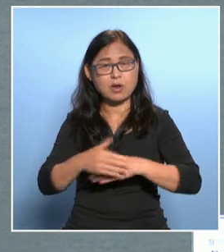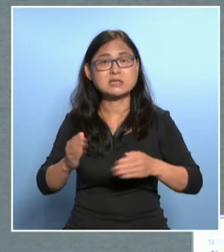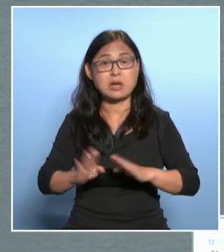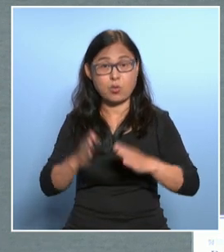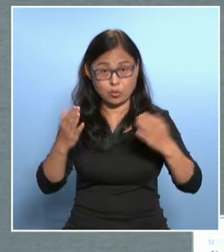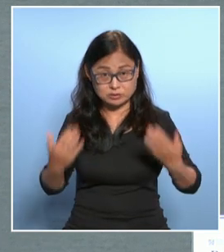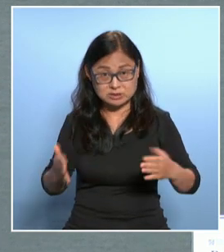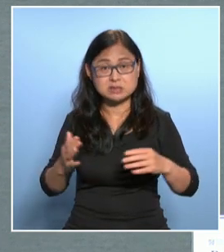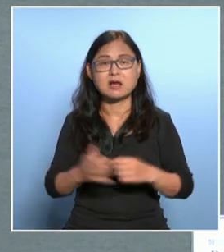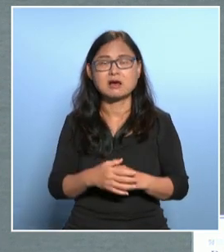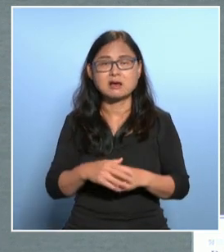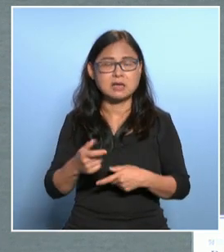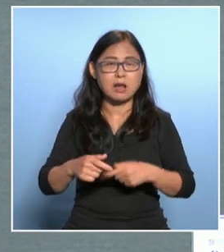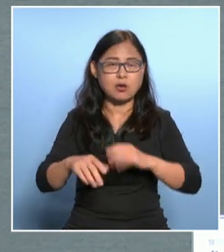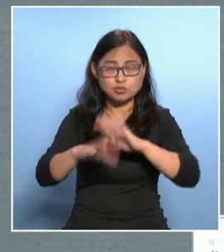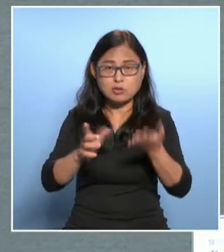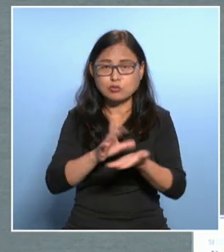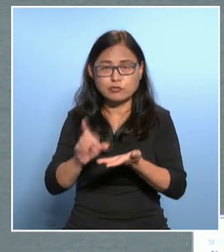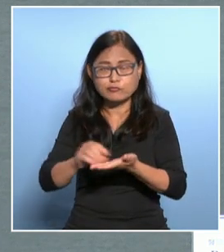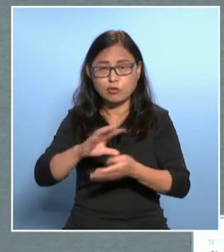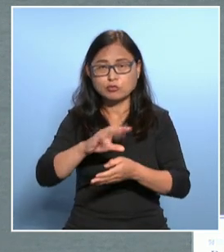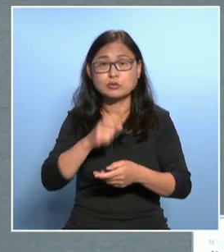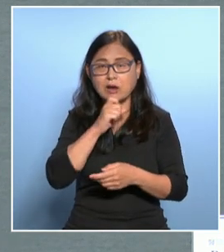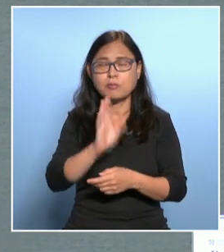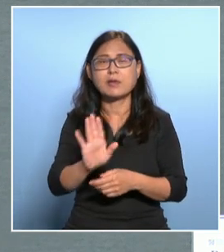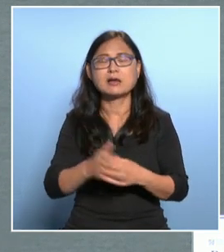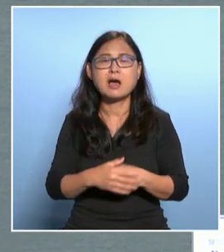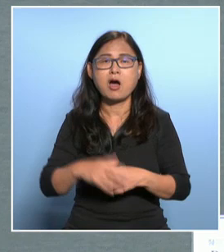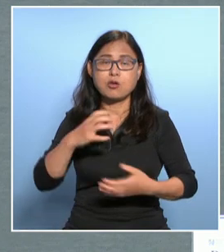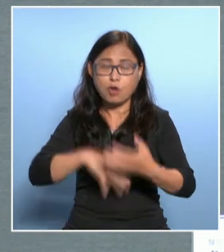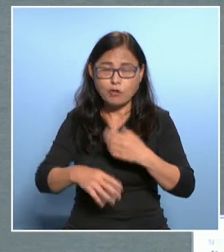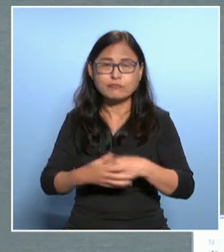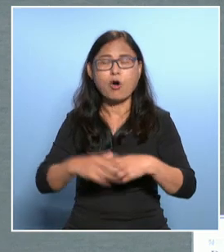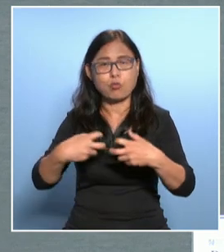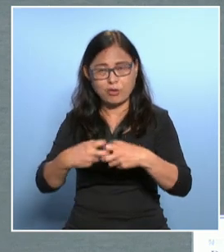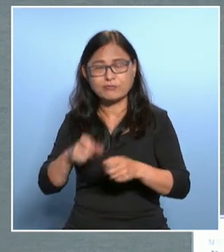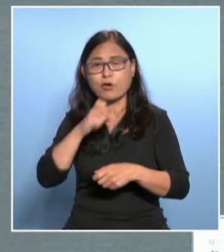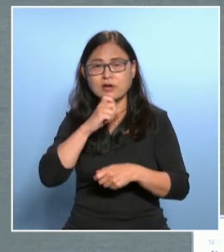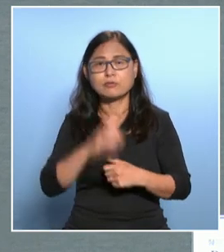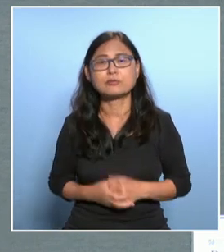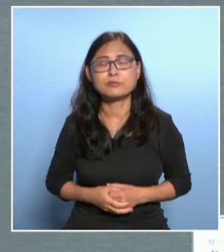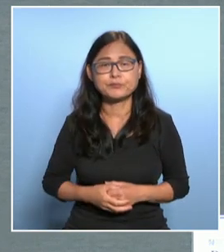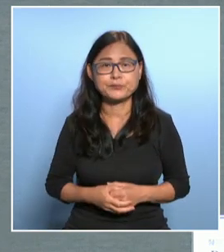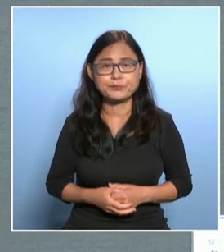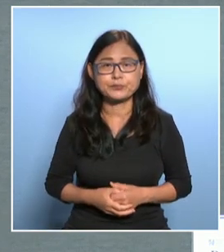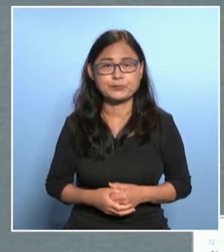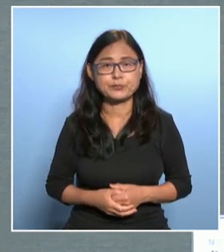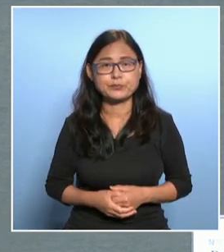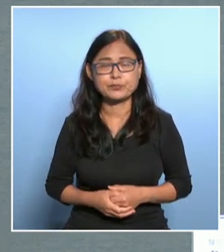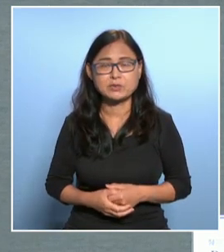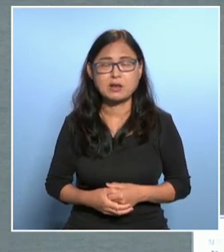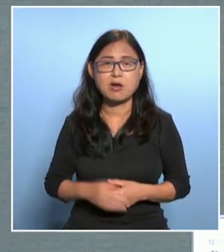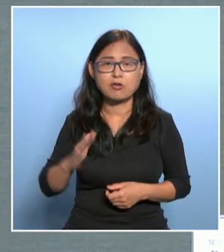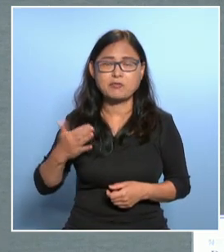the PPP, it has started already, but not for